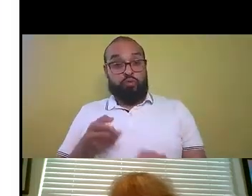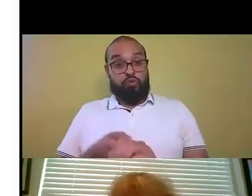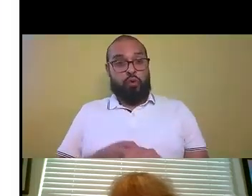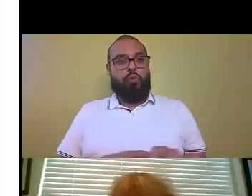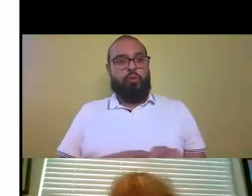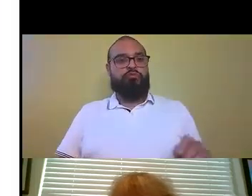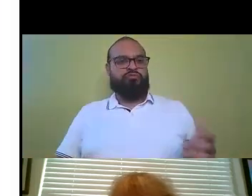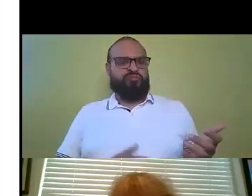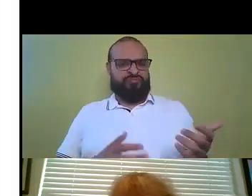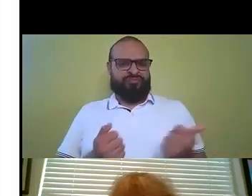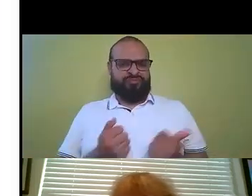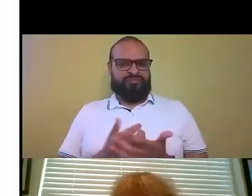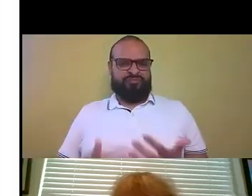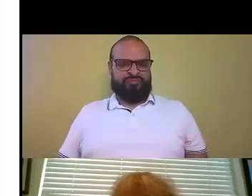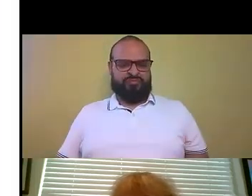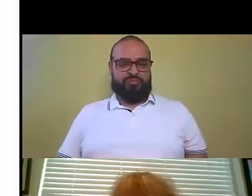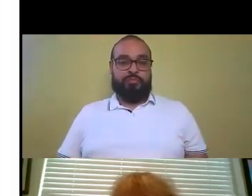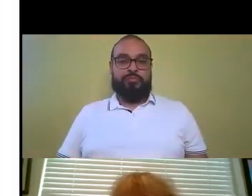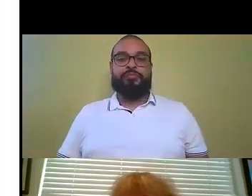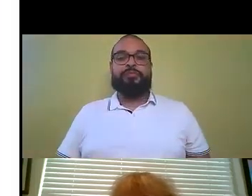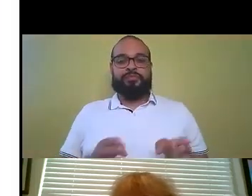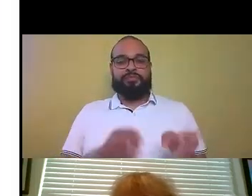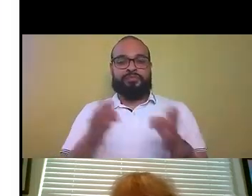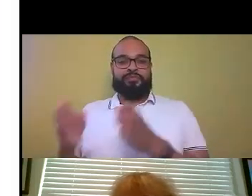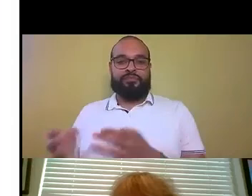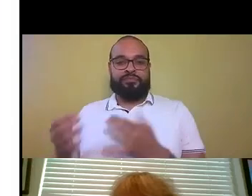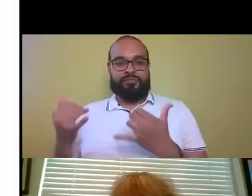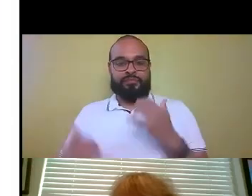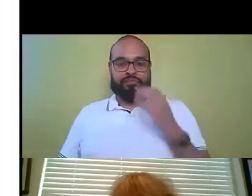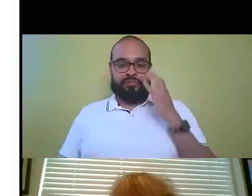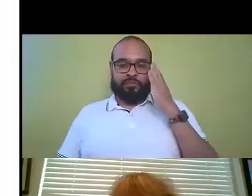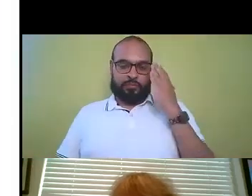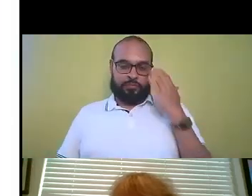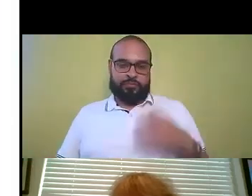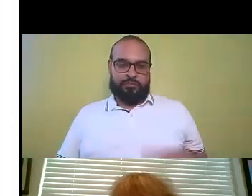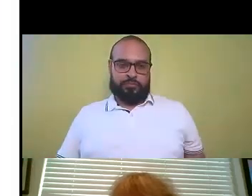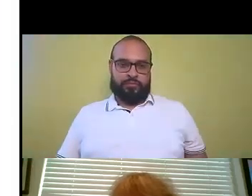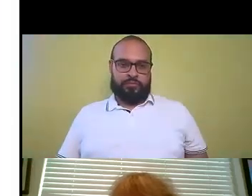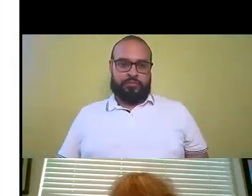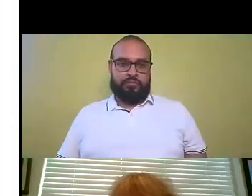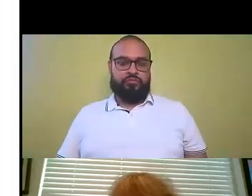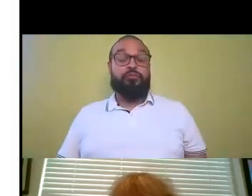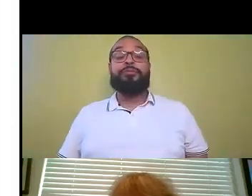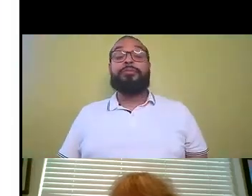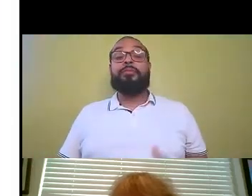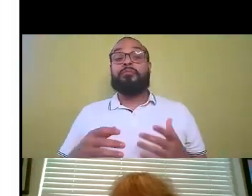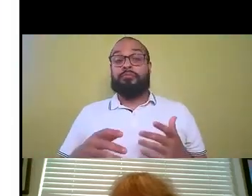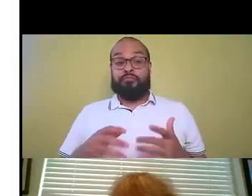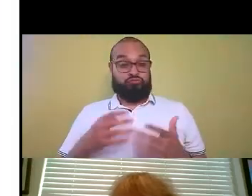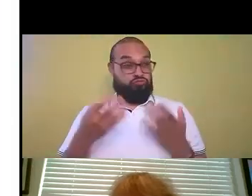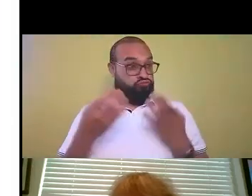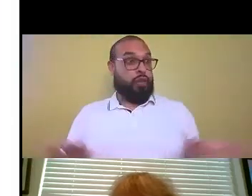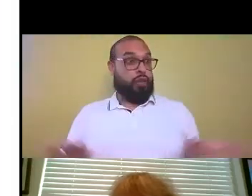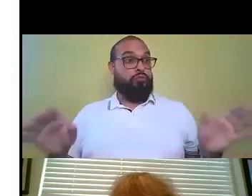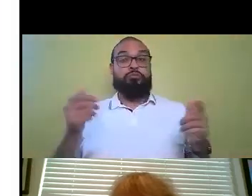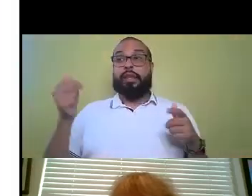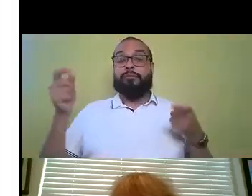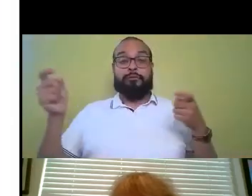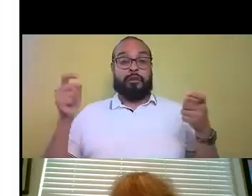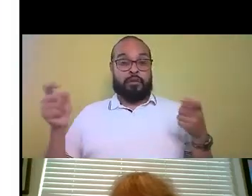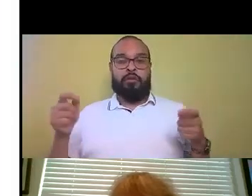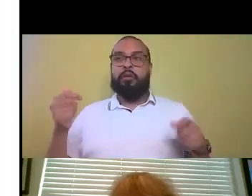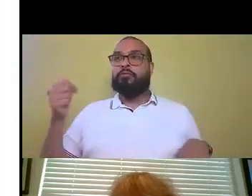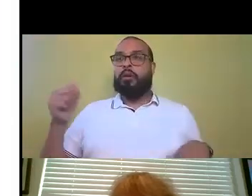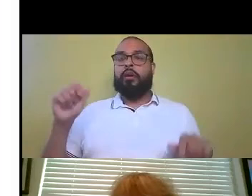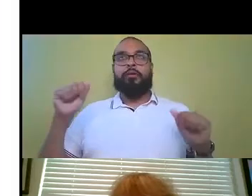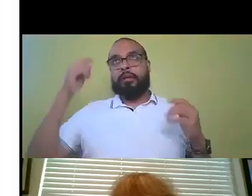as a follower. When we get to a point of overall self-regulation that we can actually then be a processor, then we would